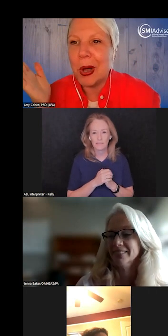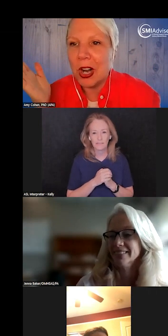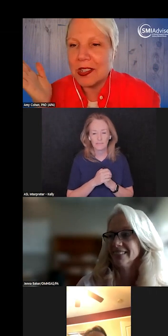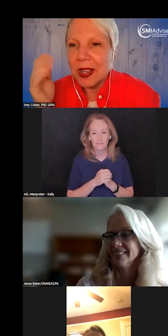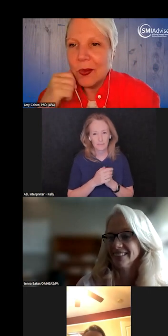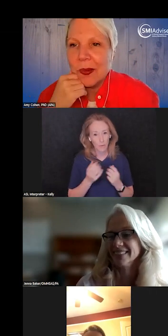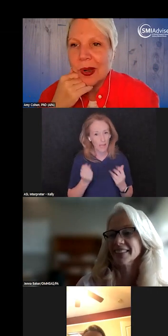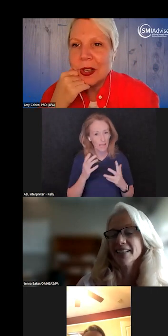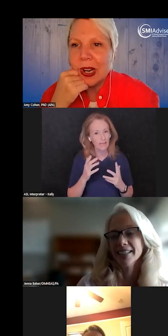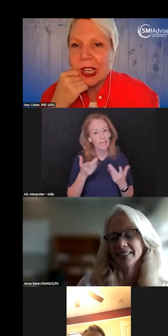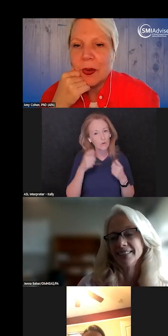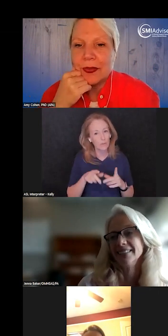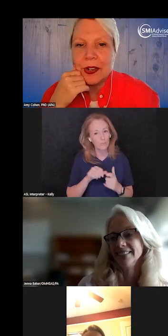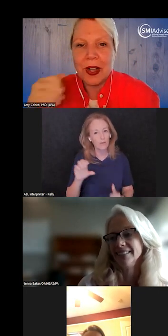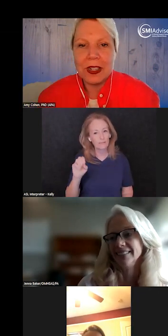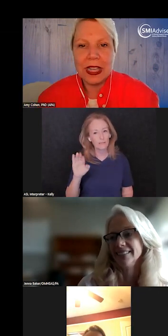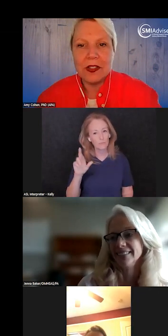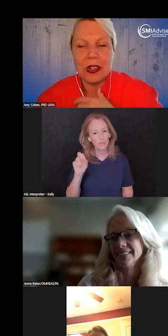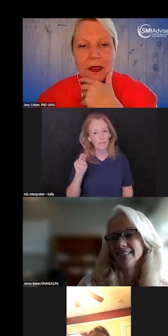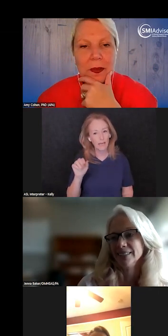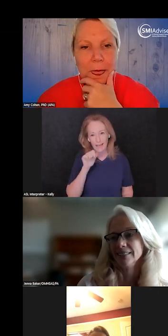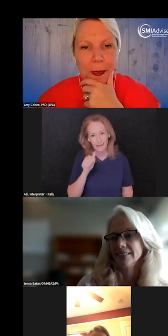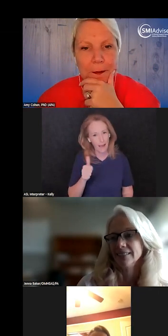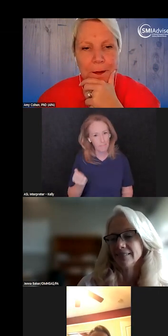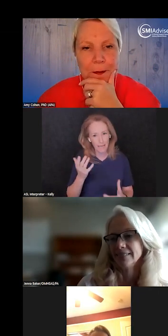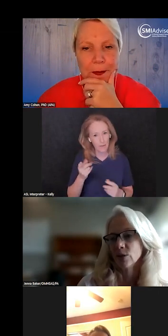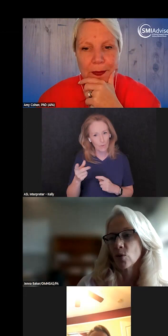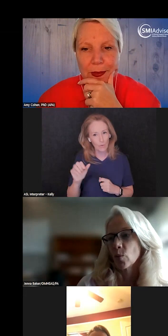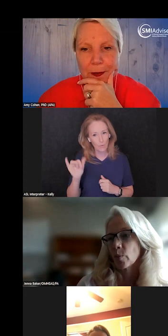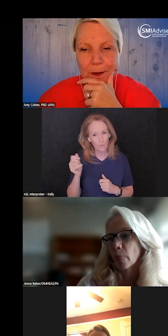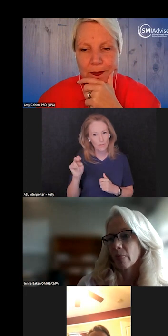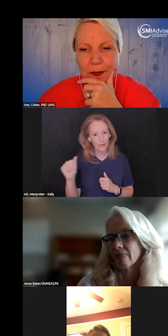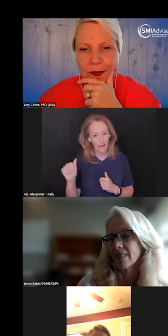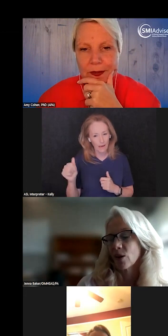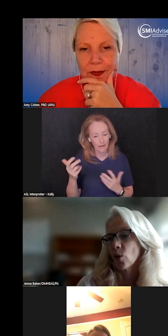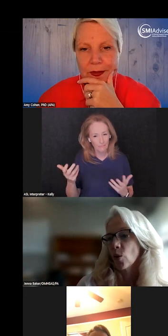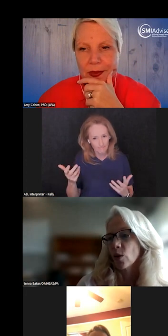spread apart. What do you want to go with for your final answer?